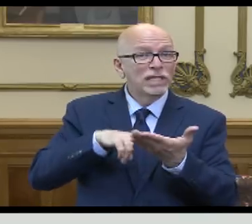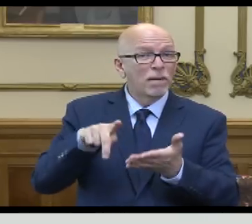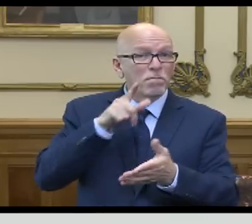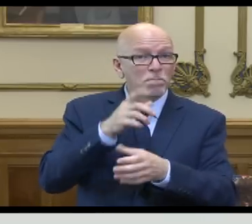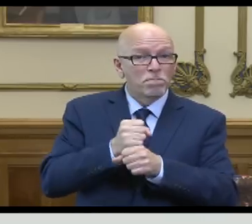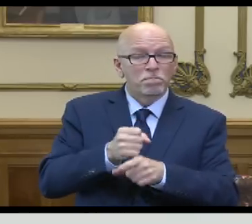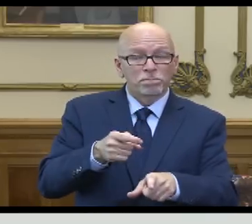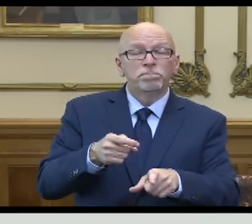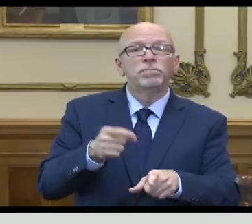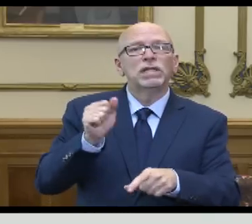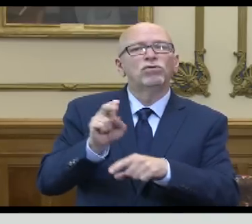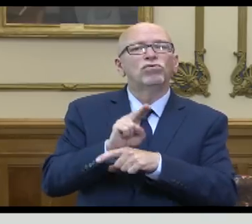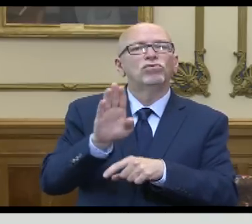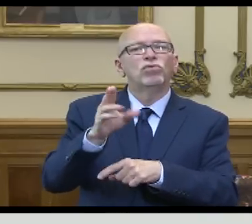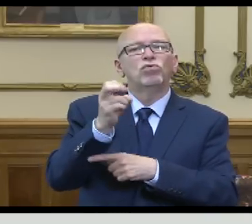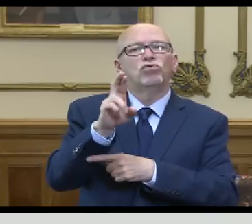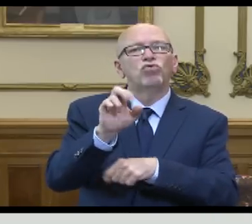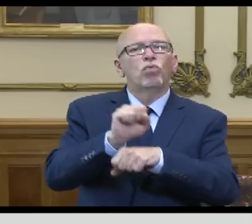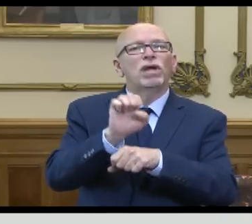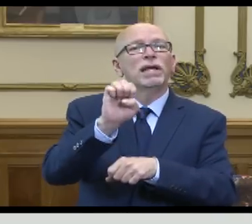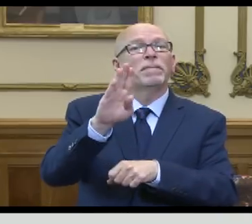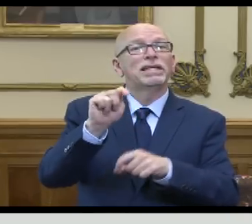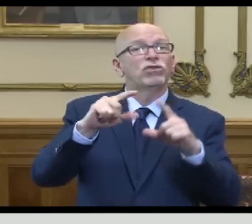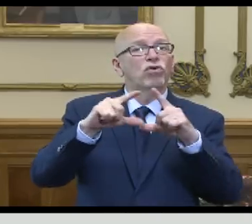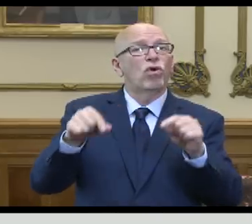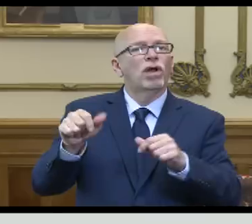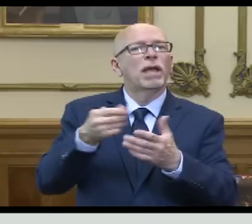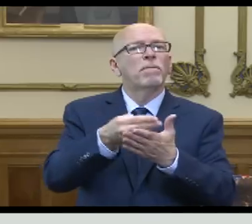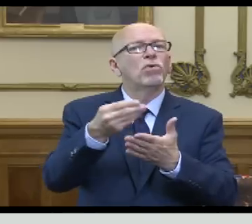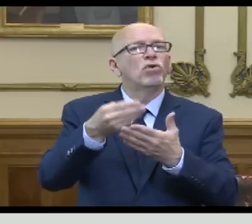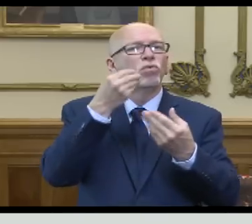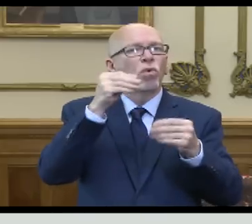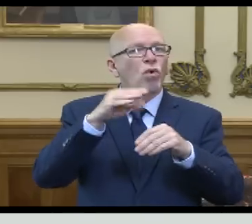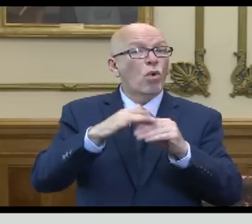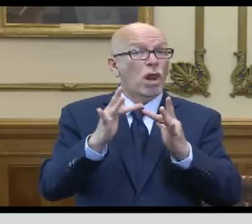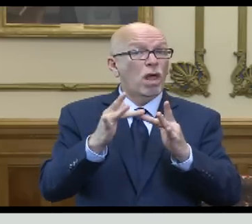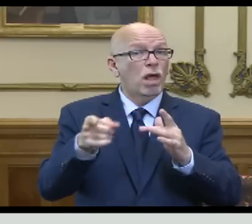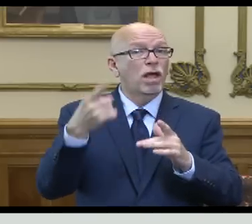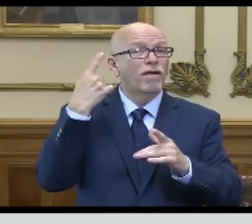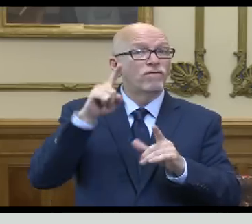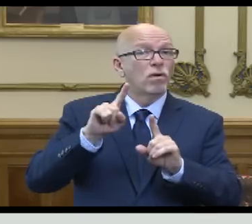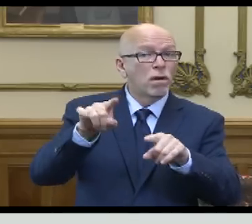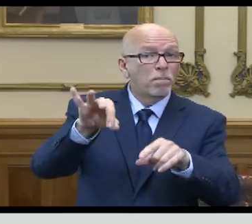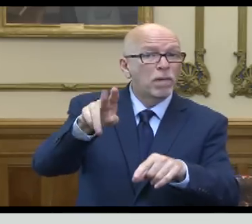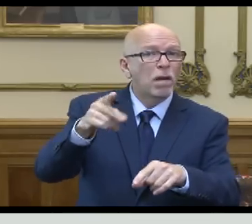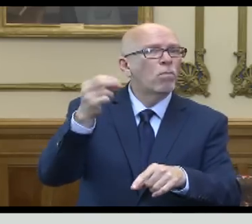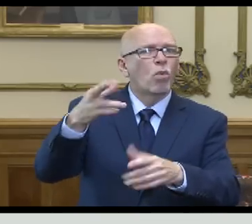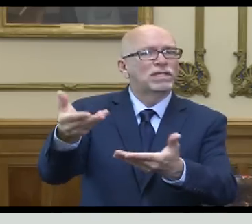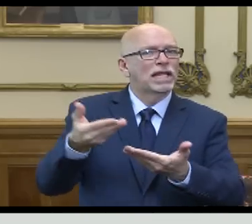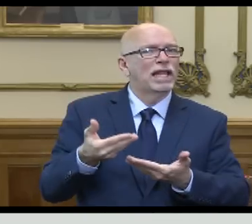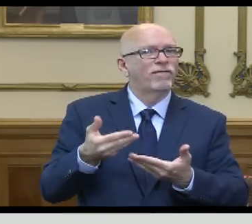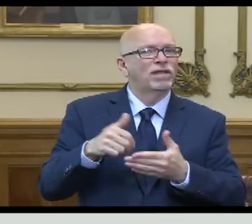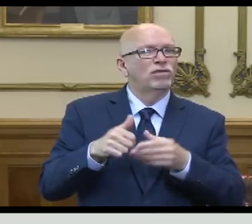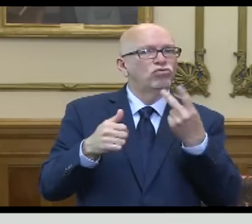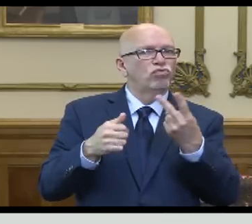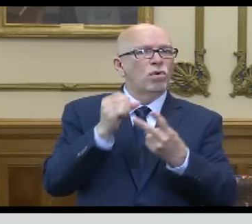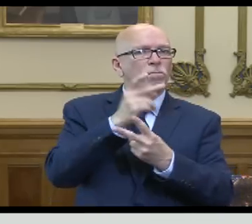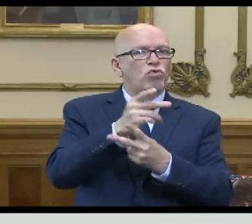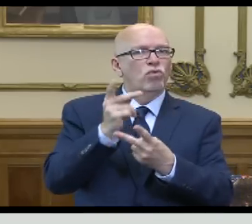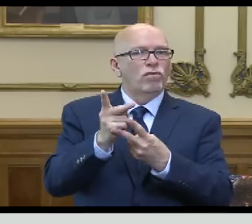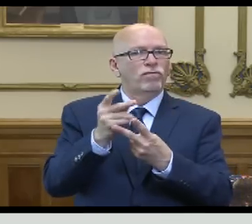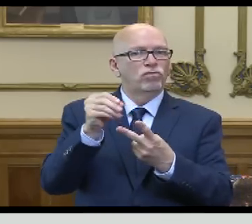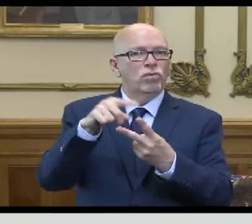today, use their Hoosier Works EBT cards to purchase groceries online for pickup or delivery at 2 approved